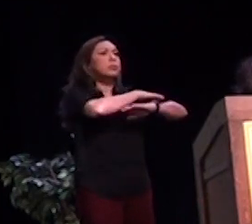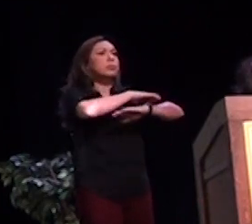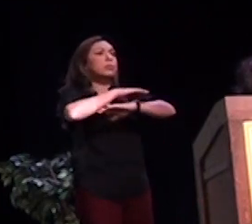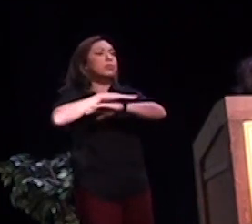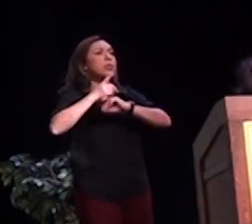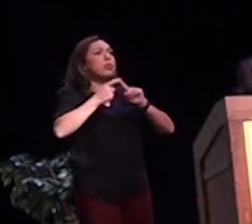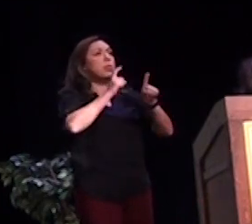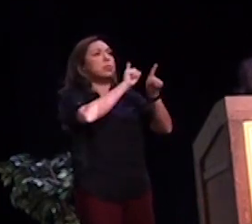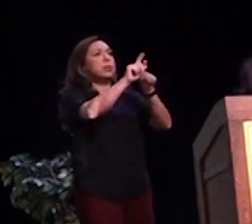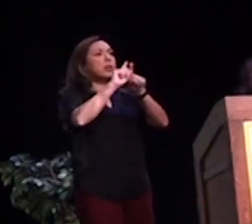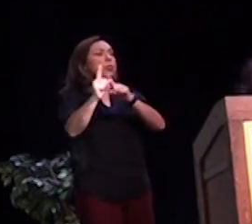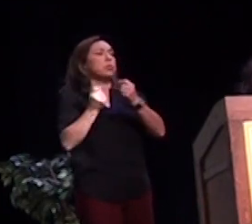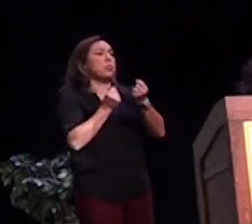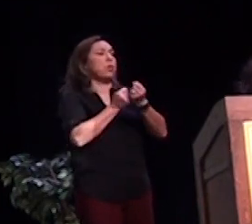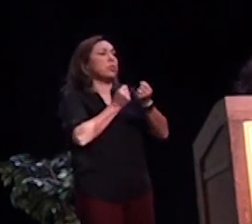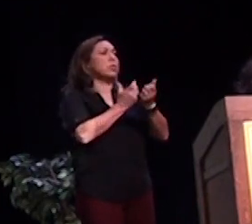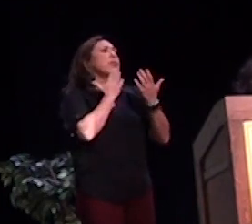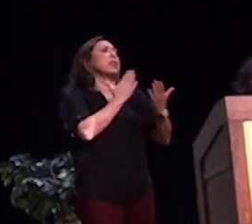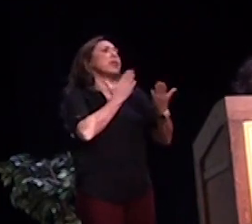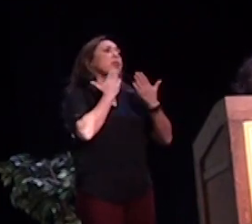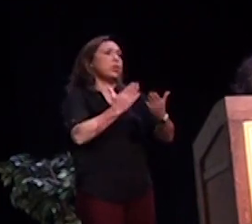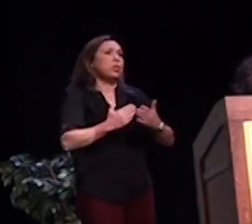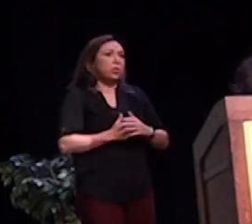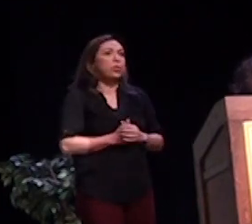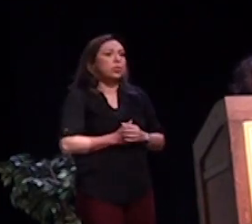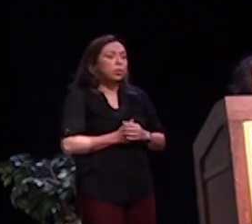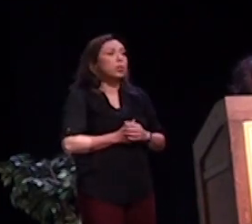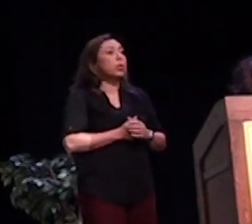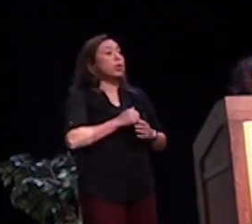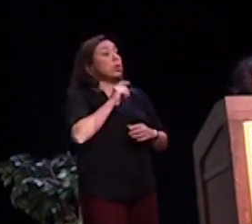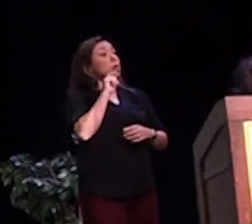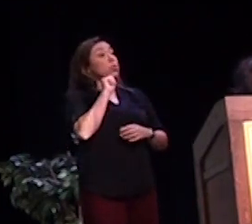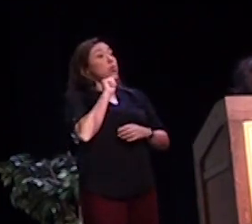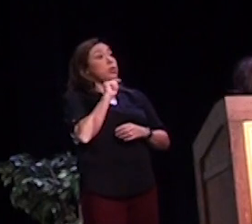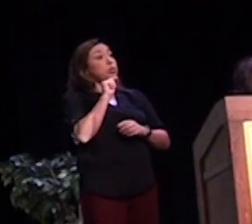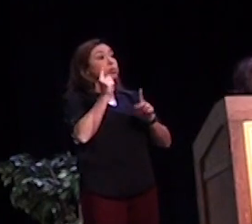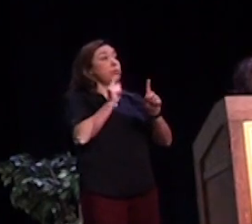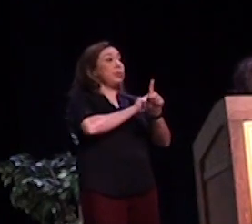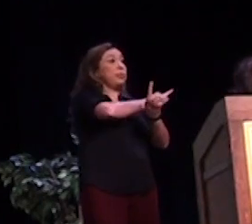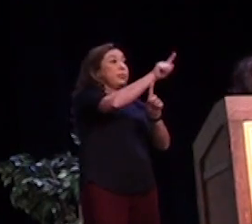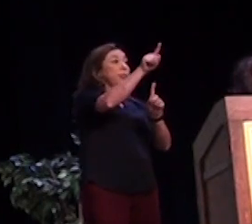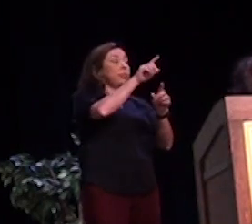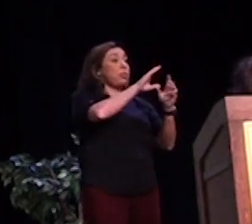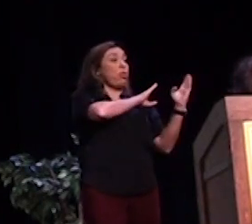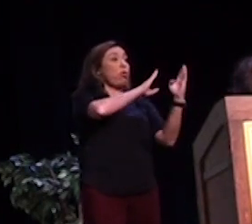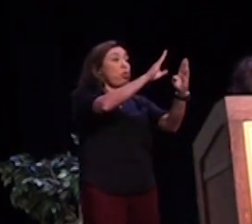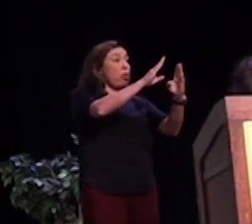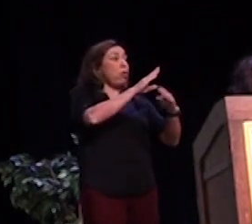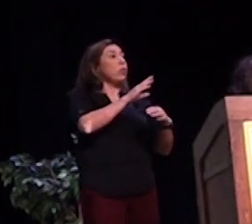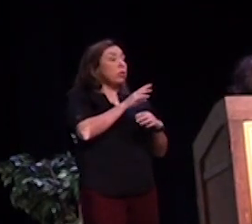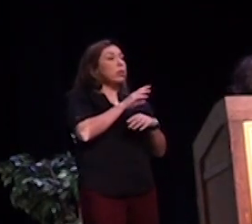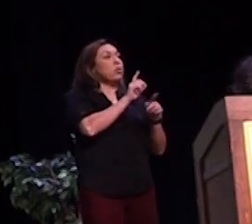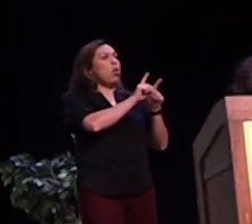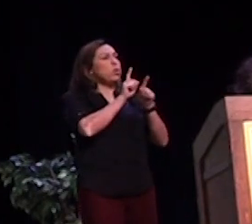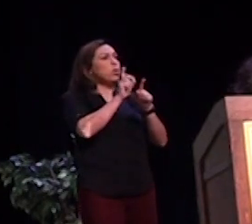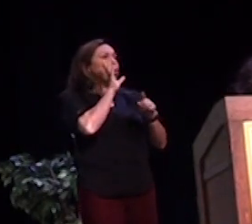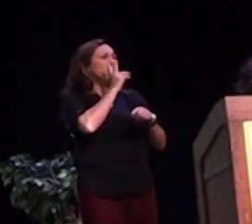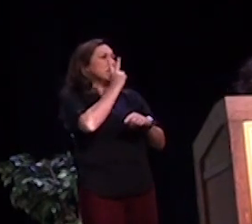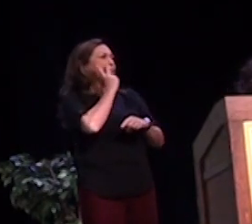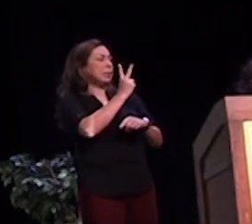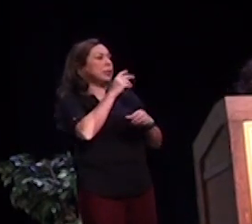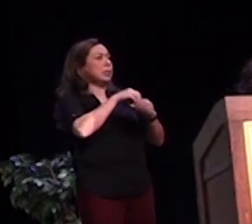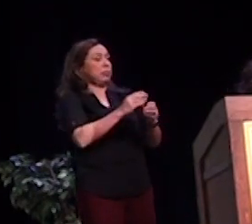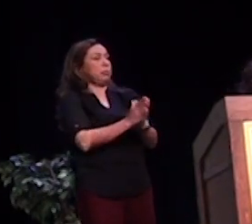our sponsors. Thank you. Restrooms are down the hall. They are also listed in the program when you came into